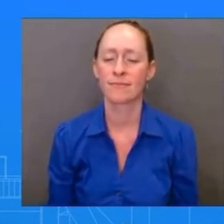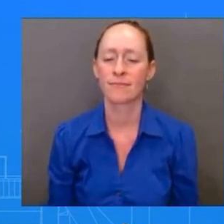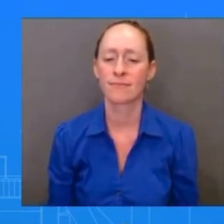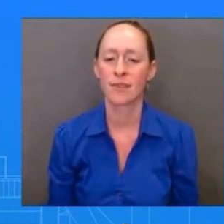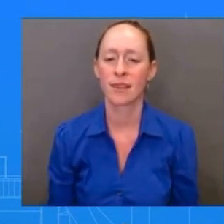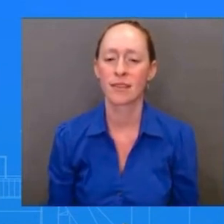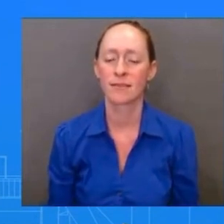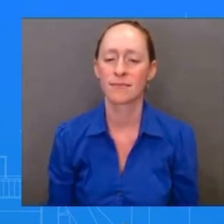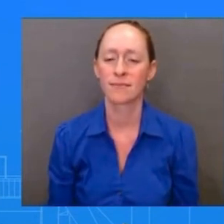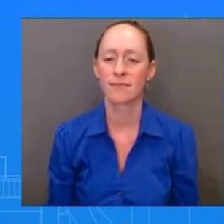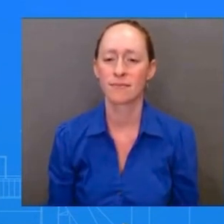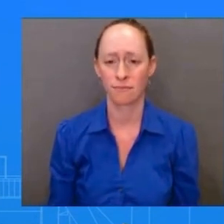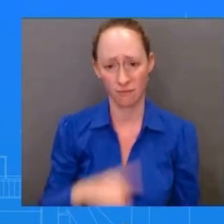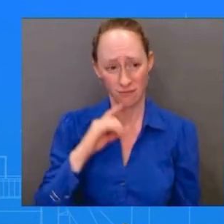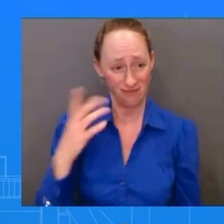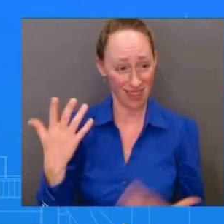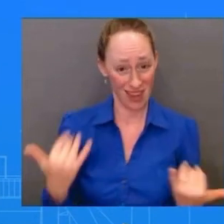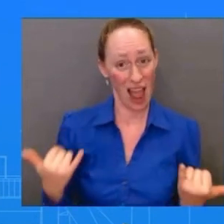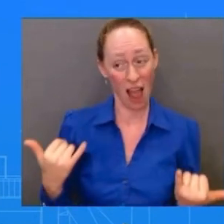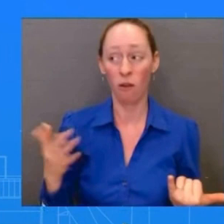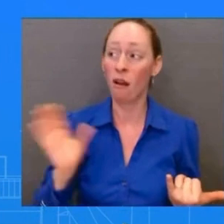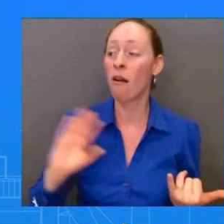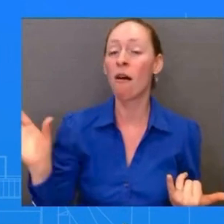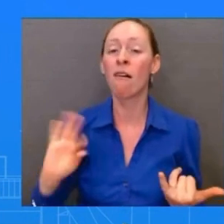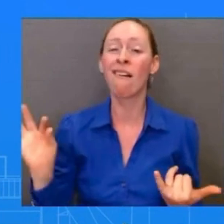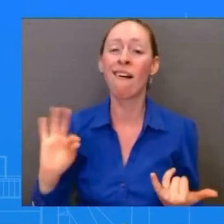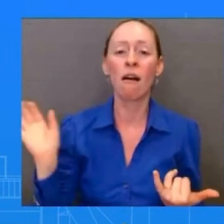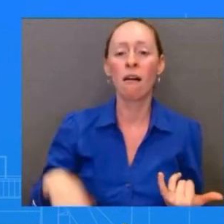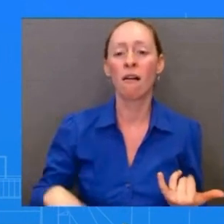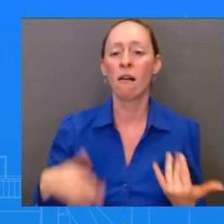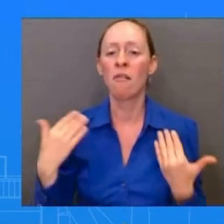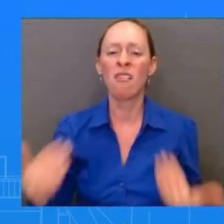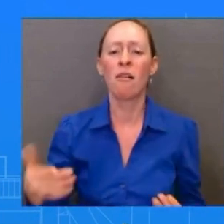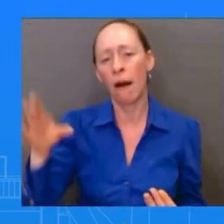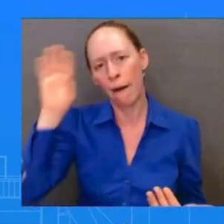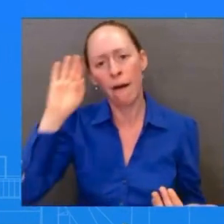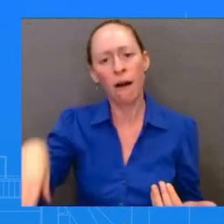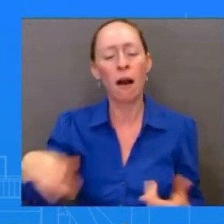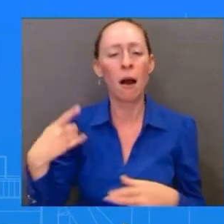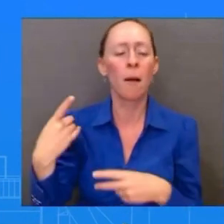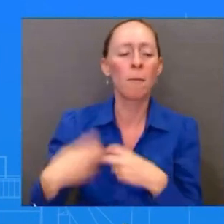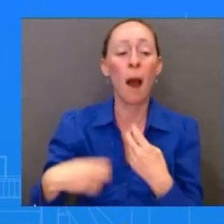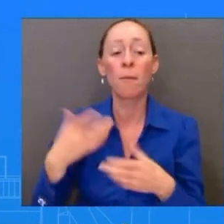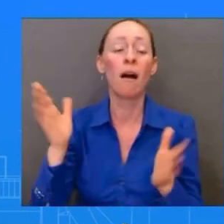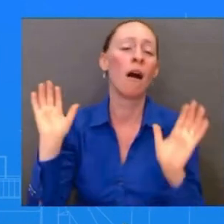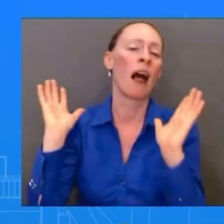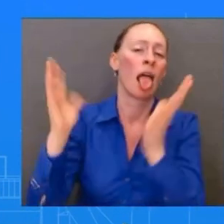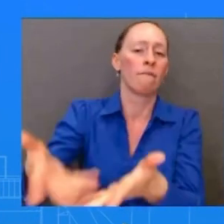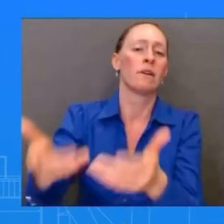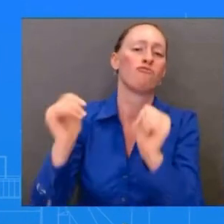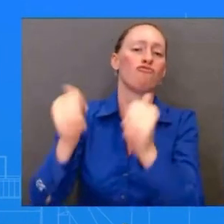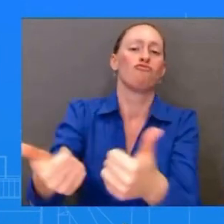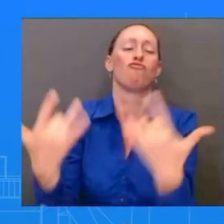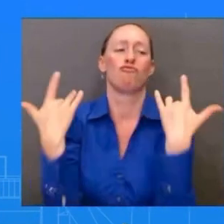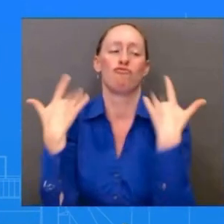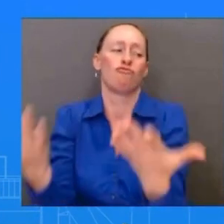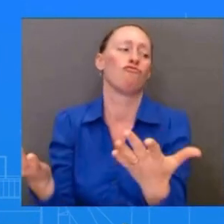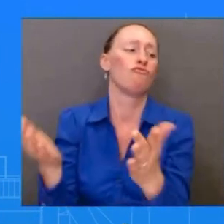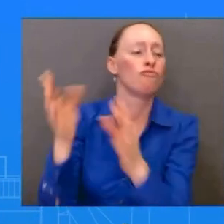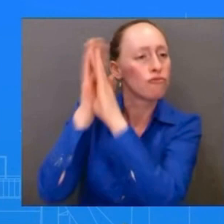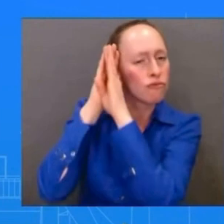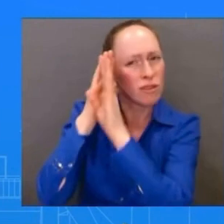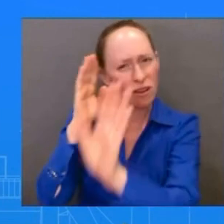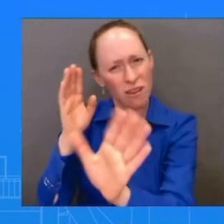fight that and to keep their promises. We should all work together to give the DEA, the Border Patrol, and Department of